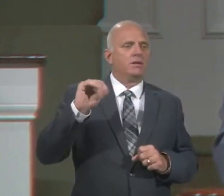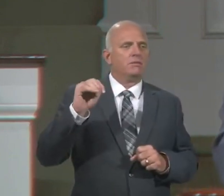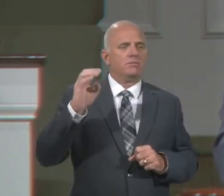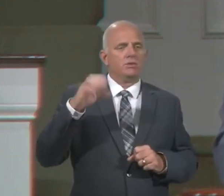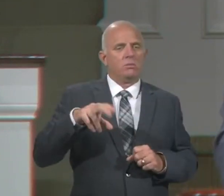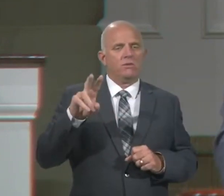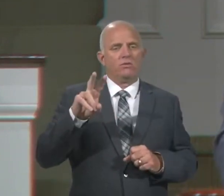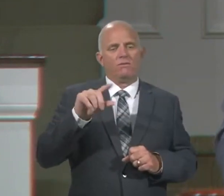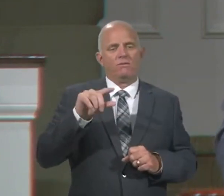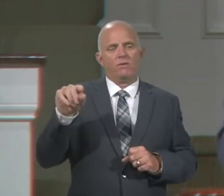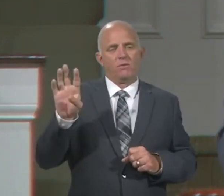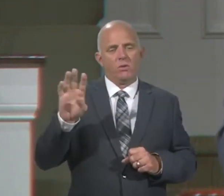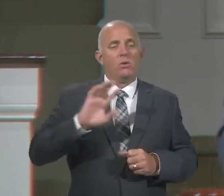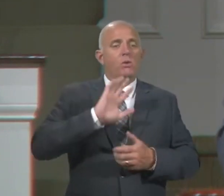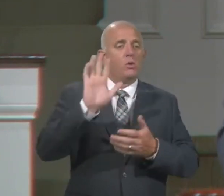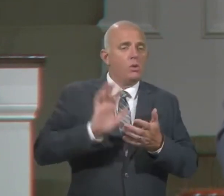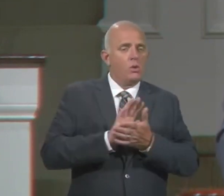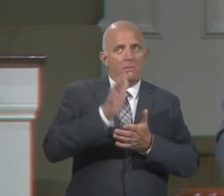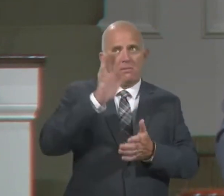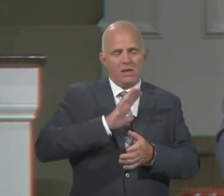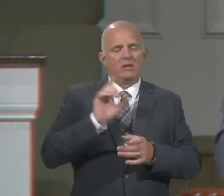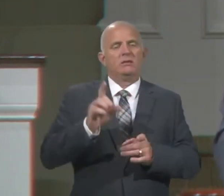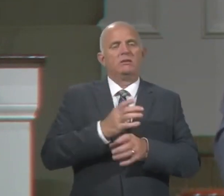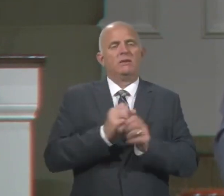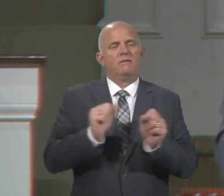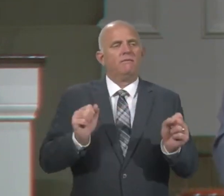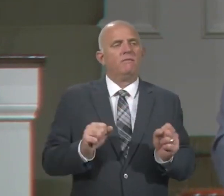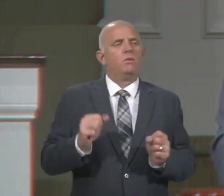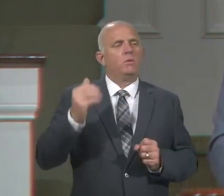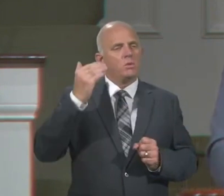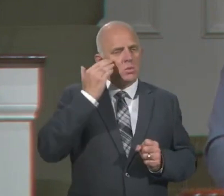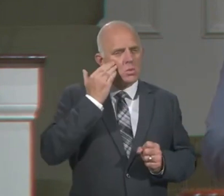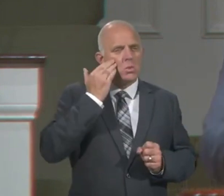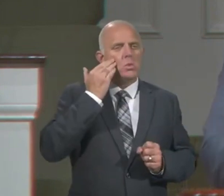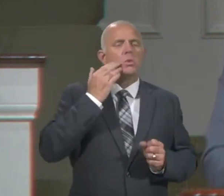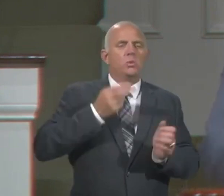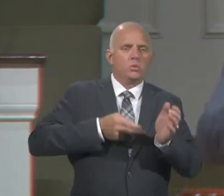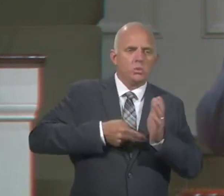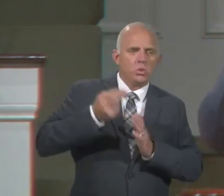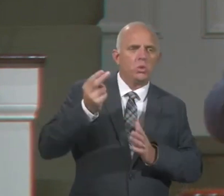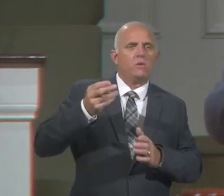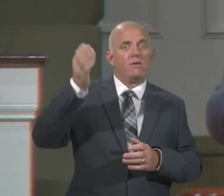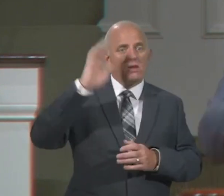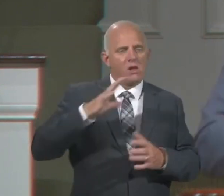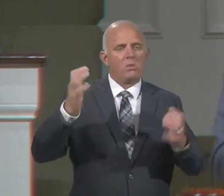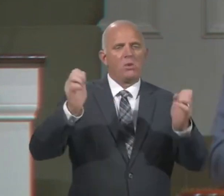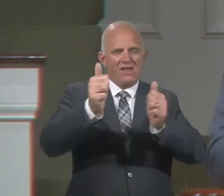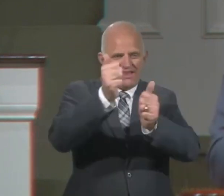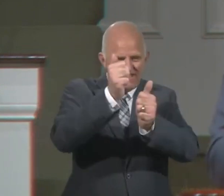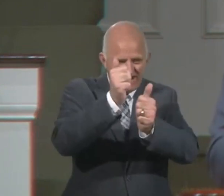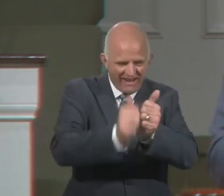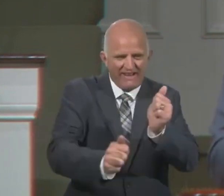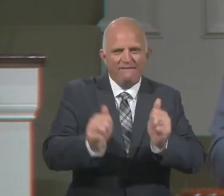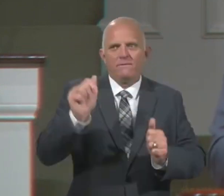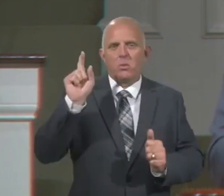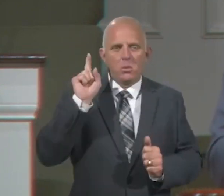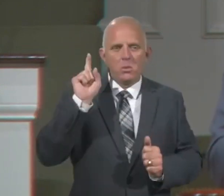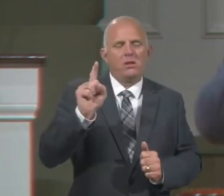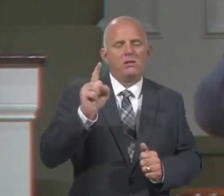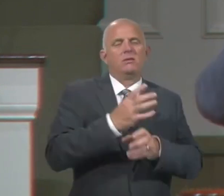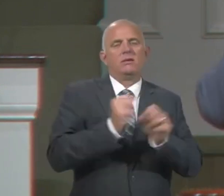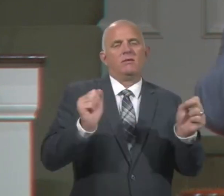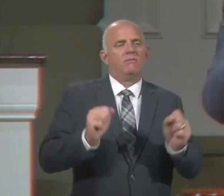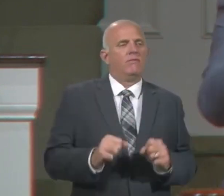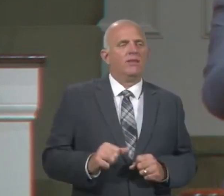have all men to be saved and to come unto the knowledge of the truth. God wants everybody to get saved. Boy, we need not to miss